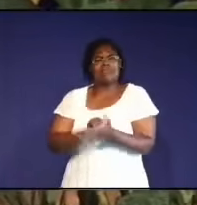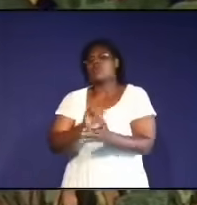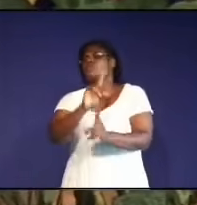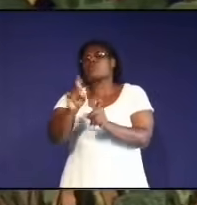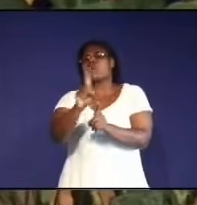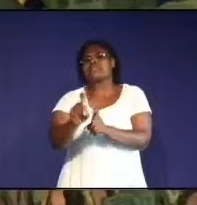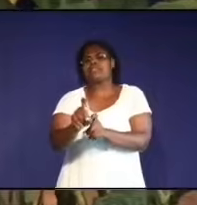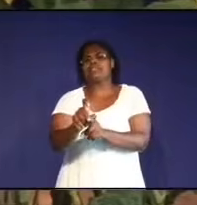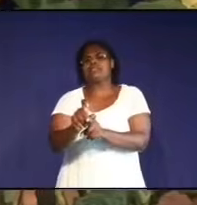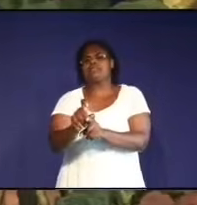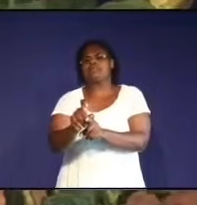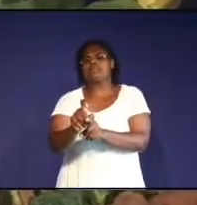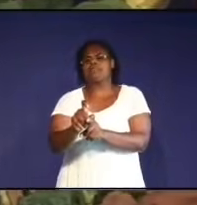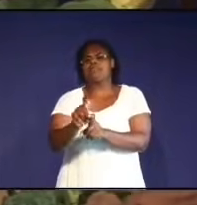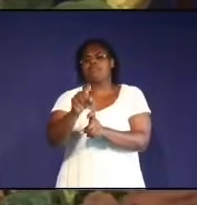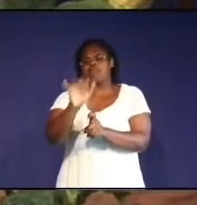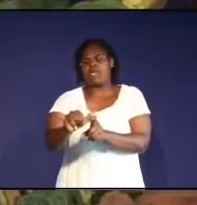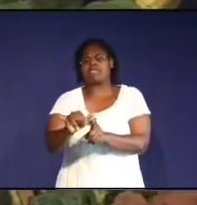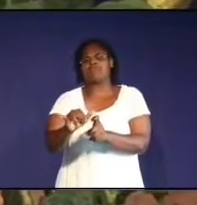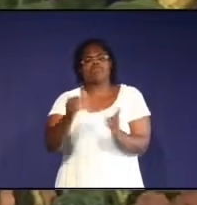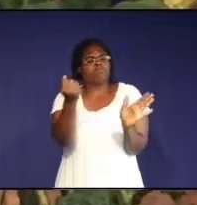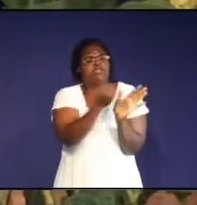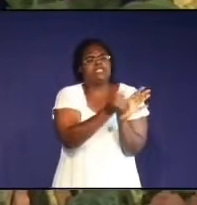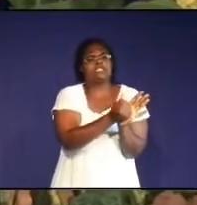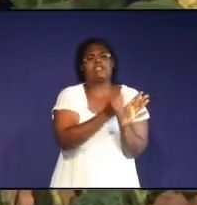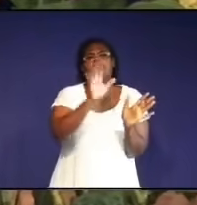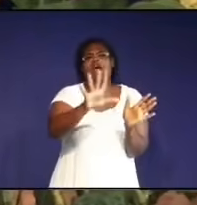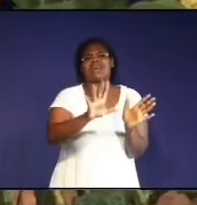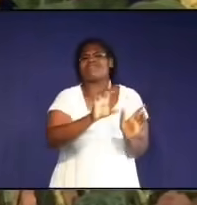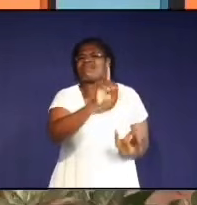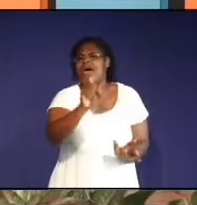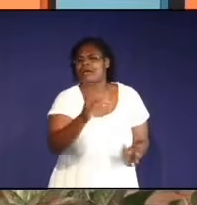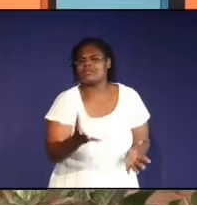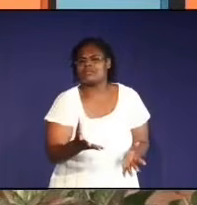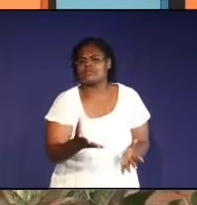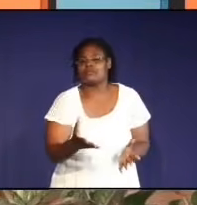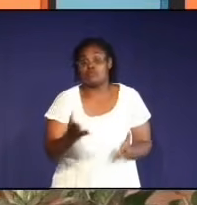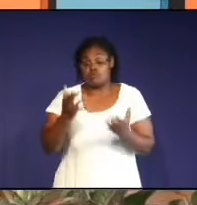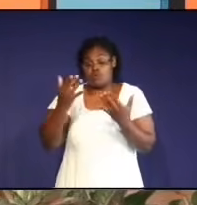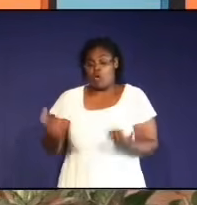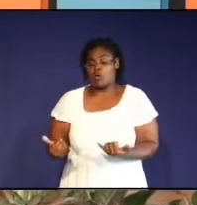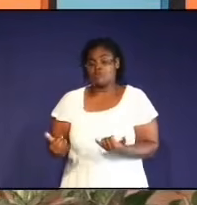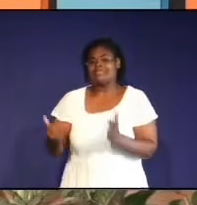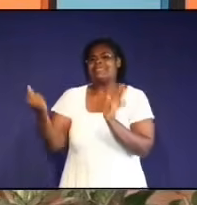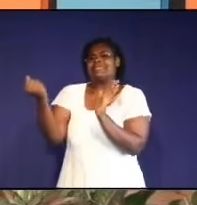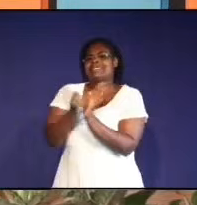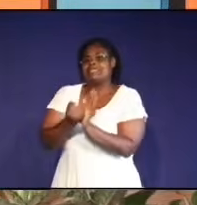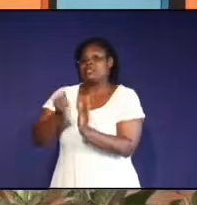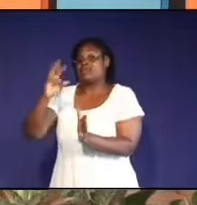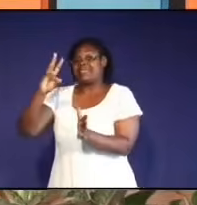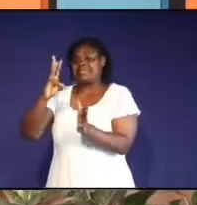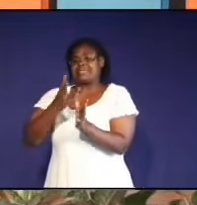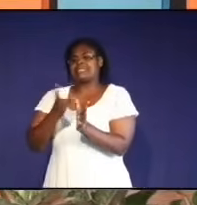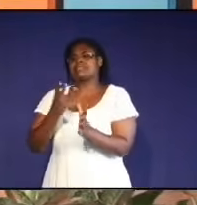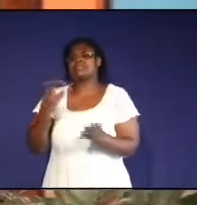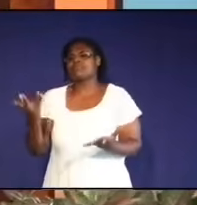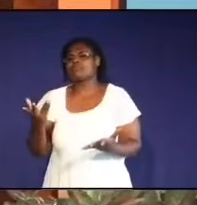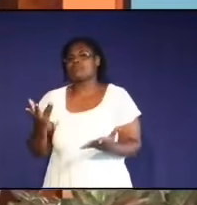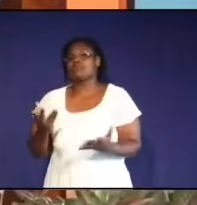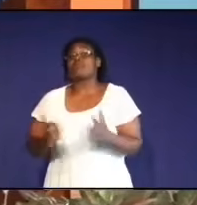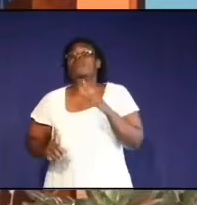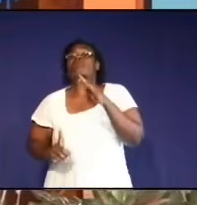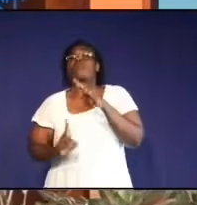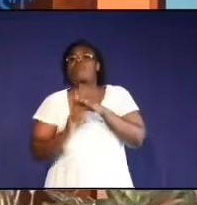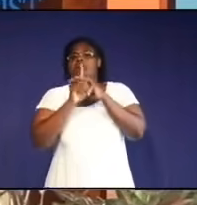question under seal number 5. But the question under seal number 6 comes up in the